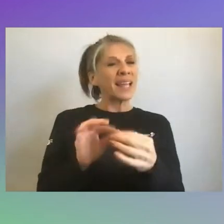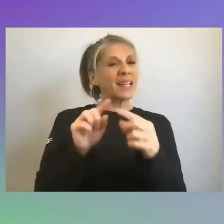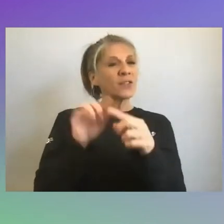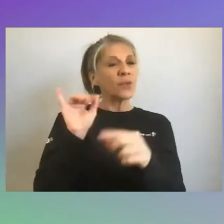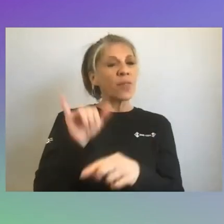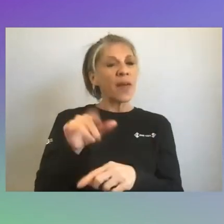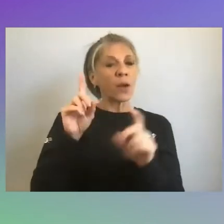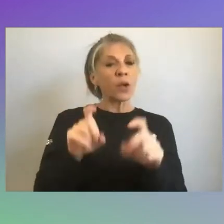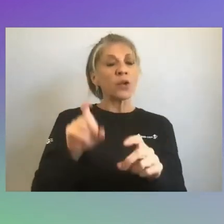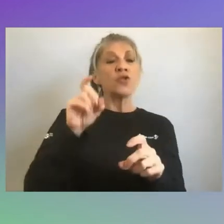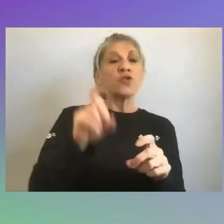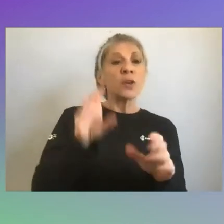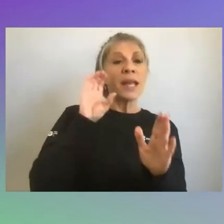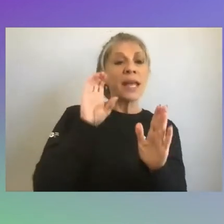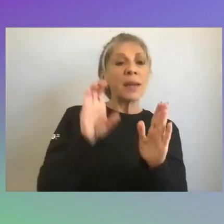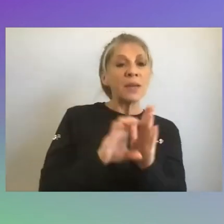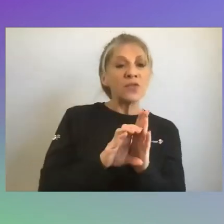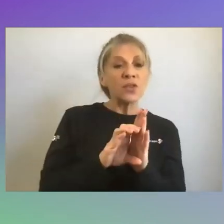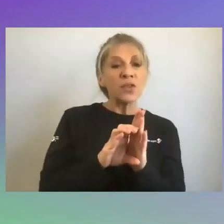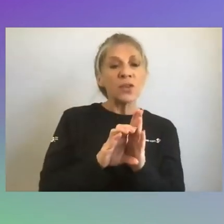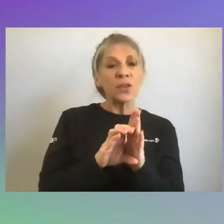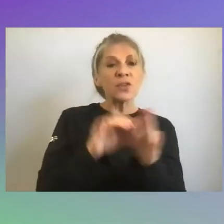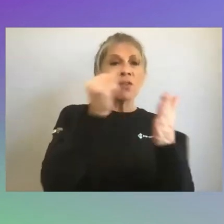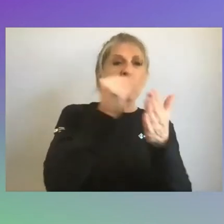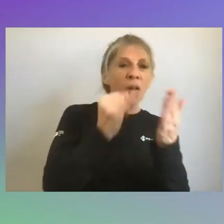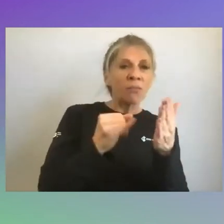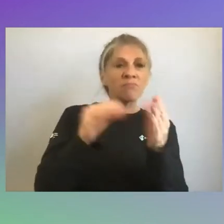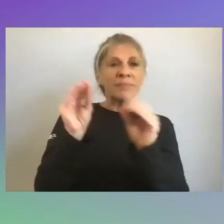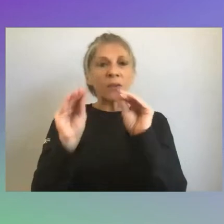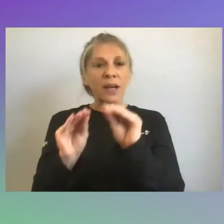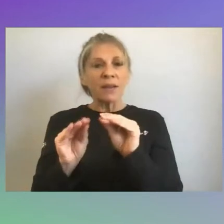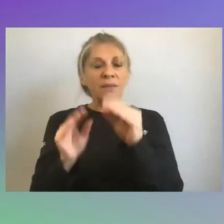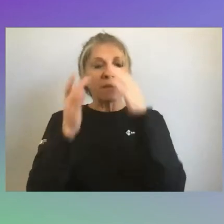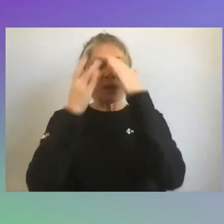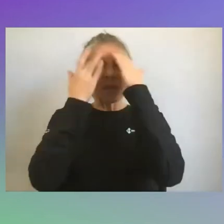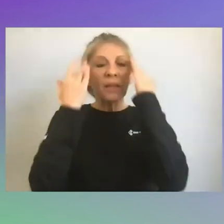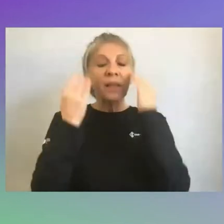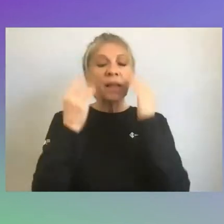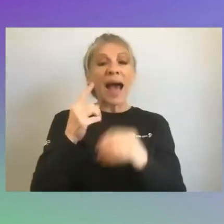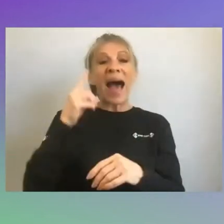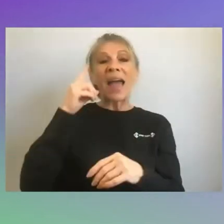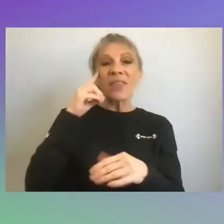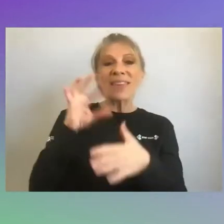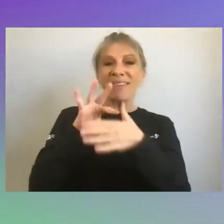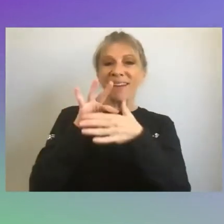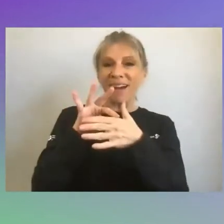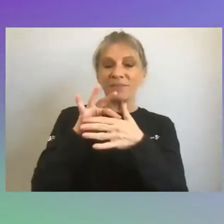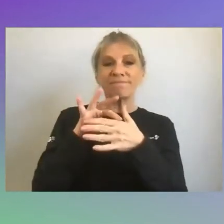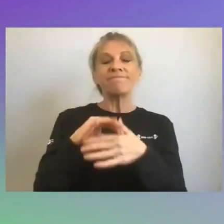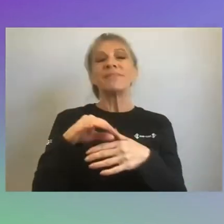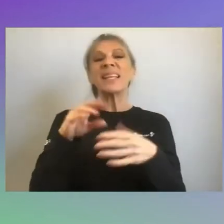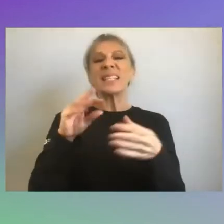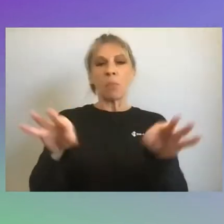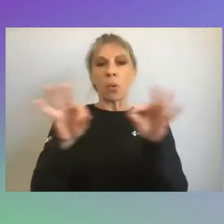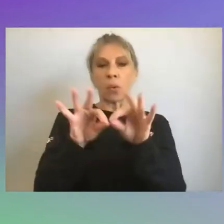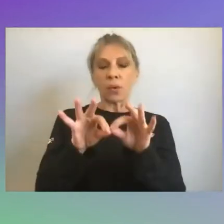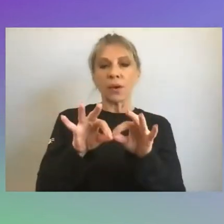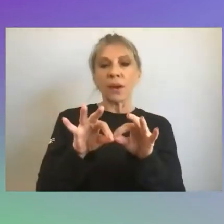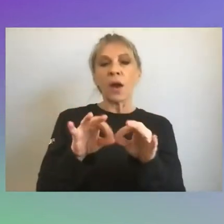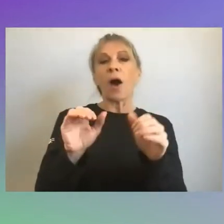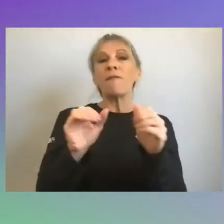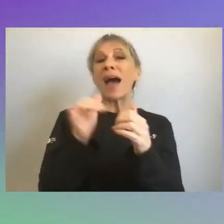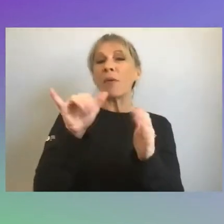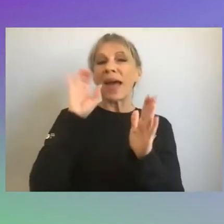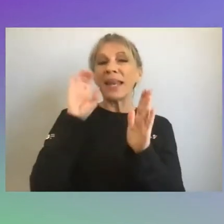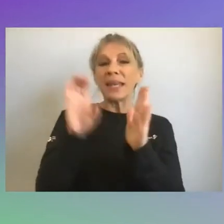should images be marked as decorative or not? I think context matters. I think context matters as to like how that image is